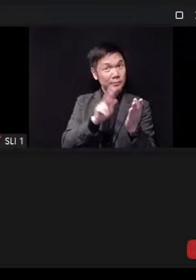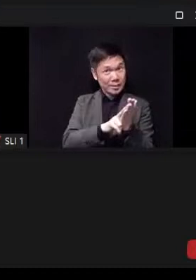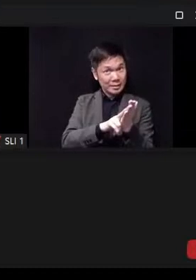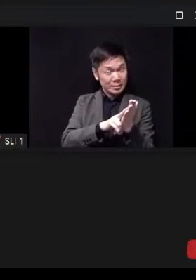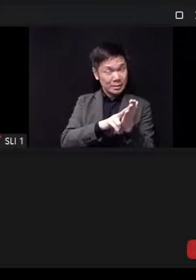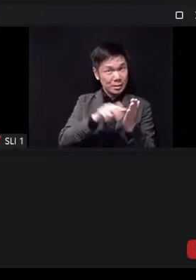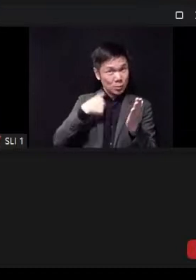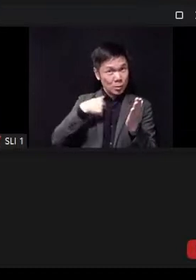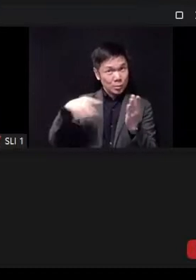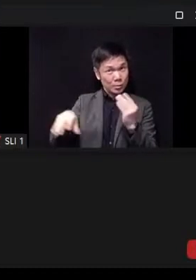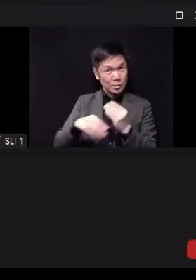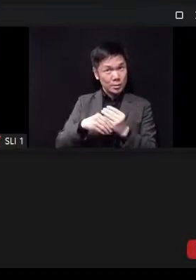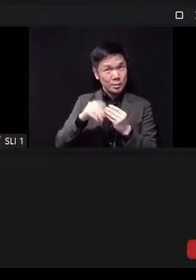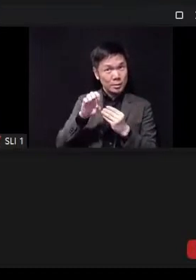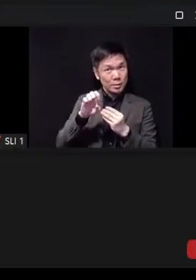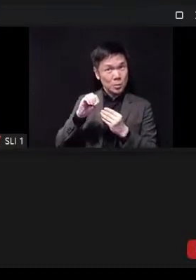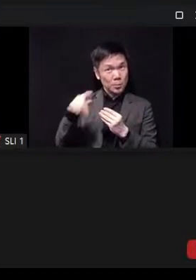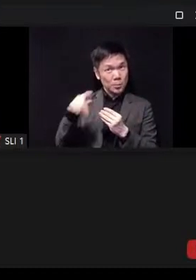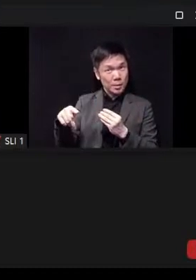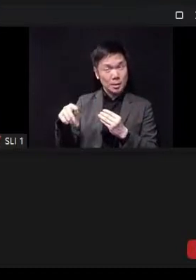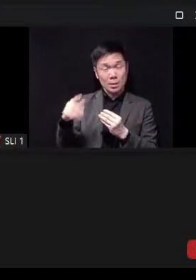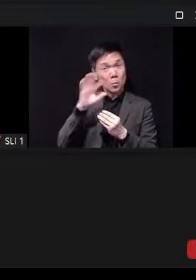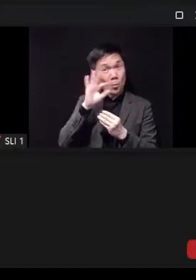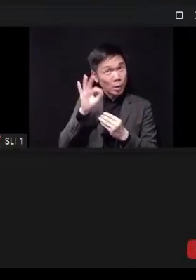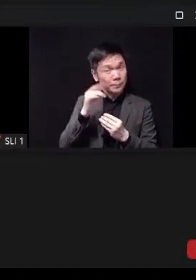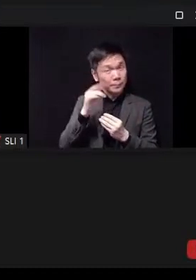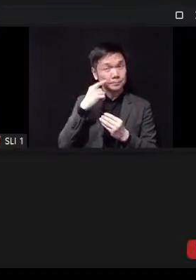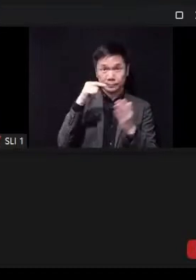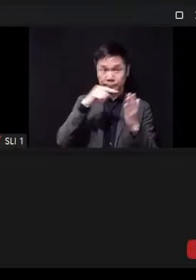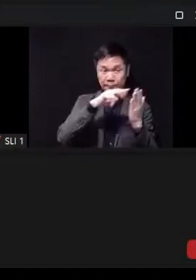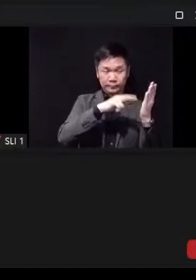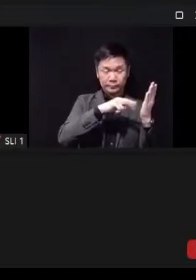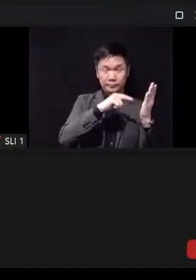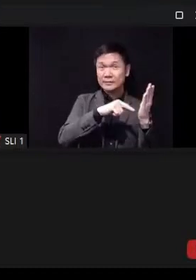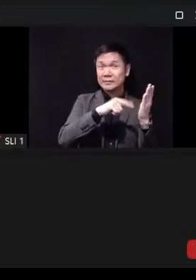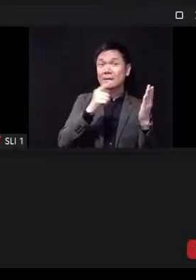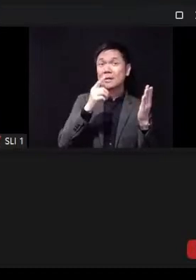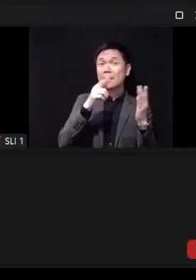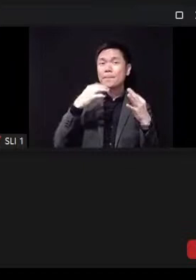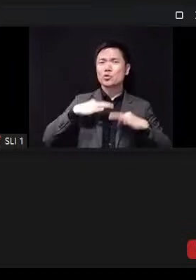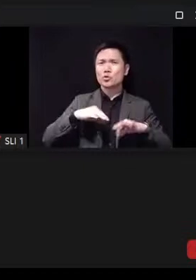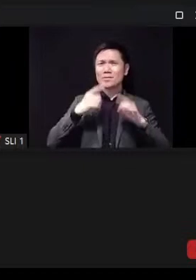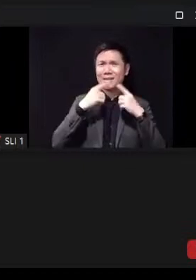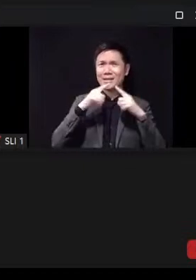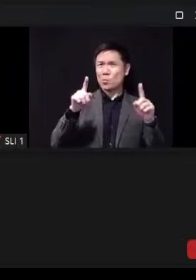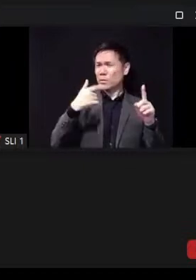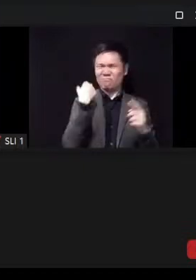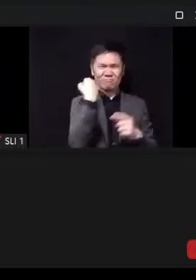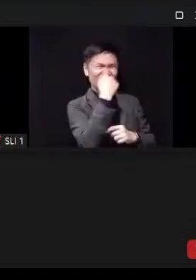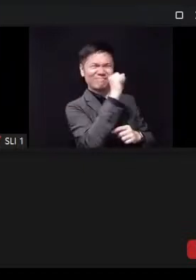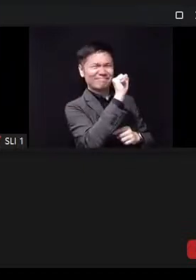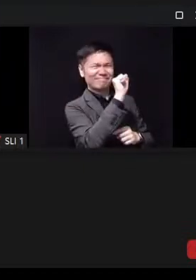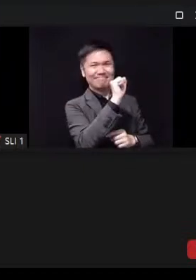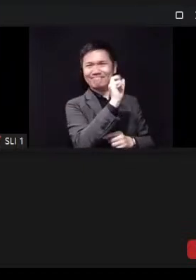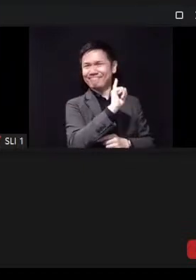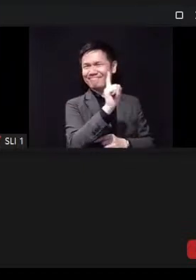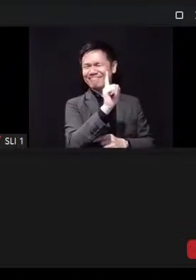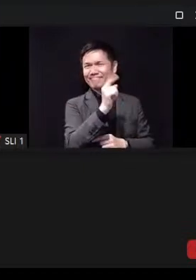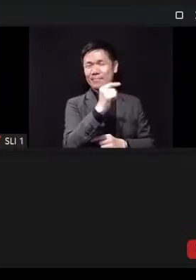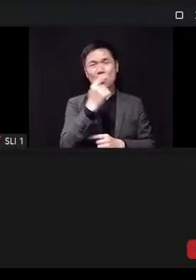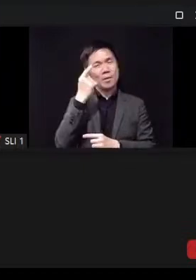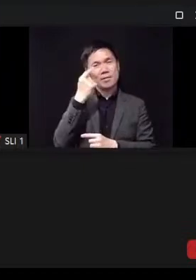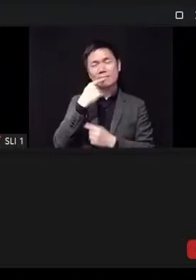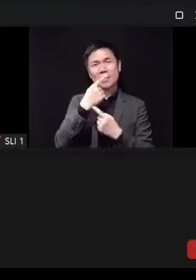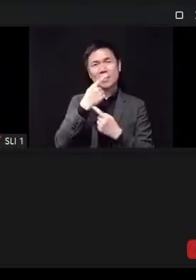EOP? Because we have some problems with the ministerial declaration because we have voted against it, and also we believe